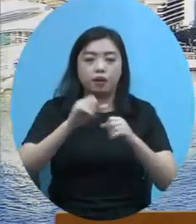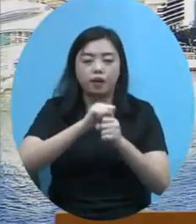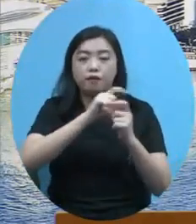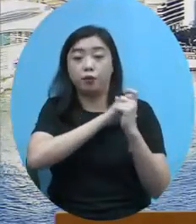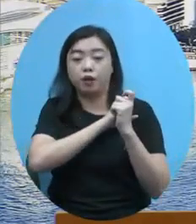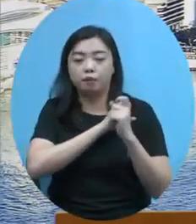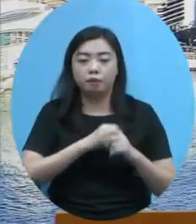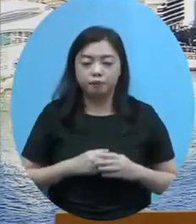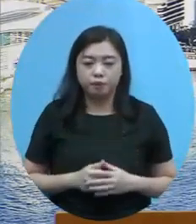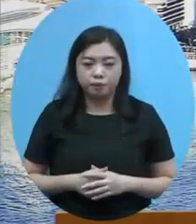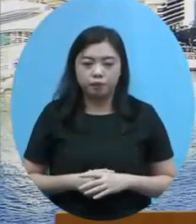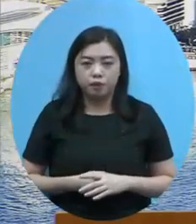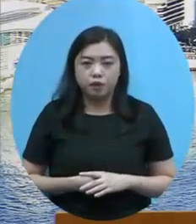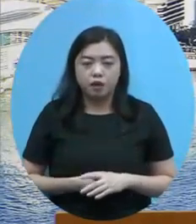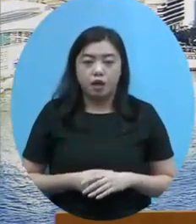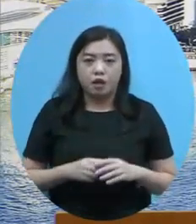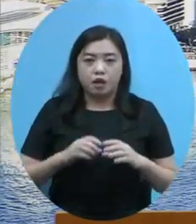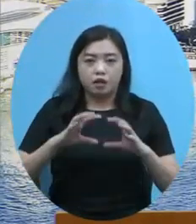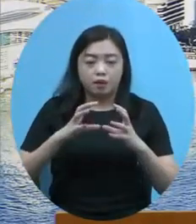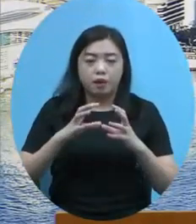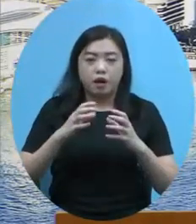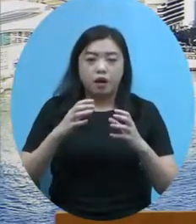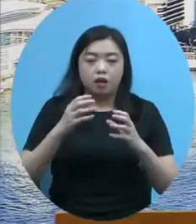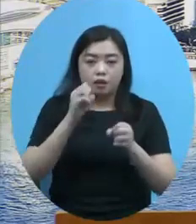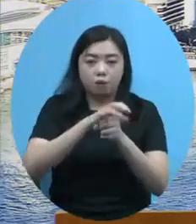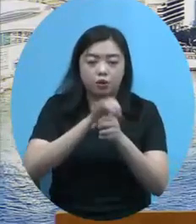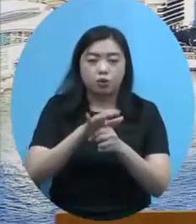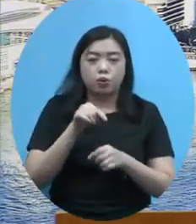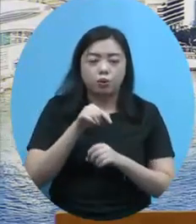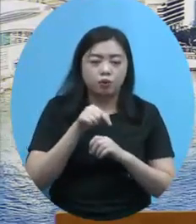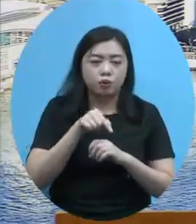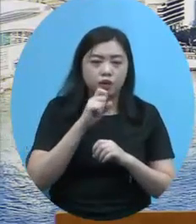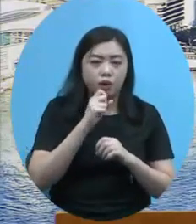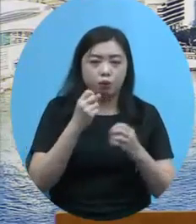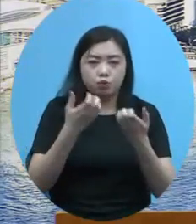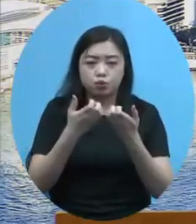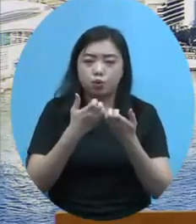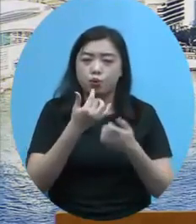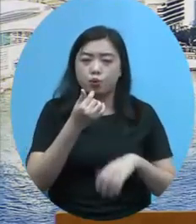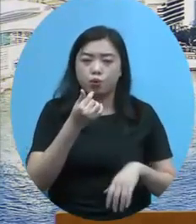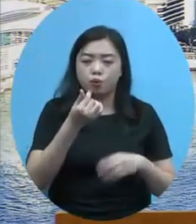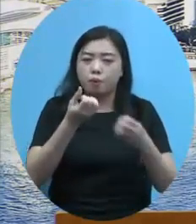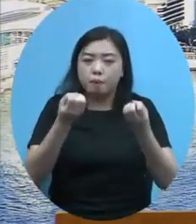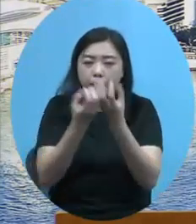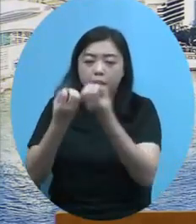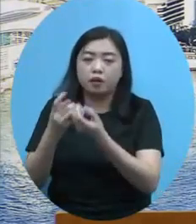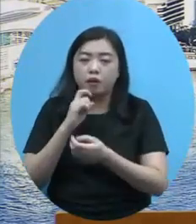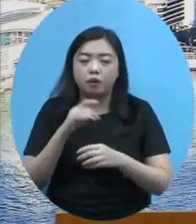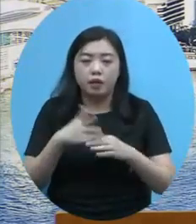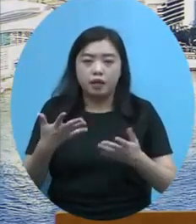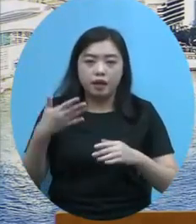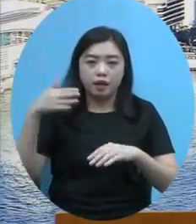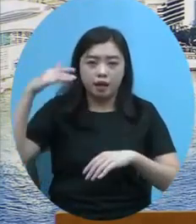For the bars and clubs, there are quite a number of outbreaks, and through our epidemiological investigation, we try